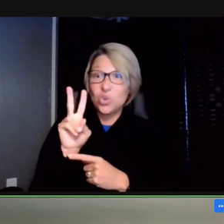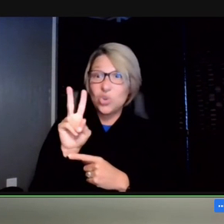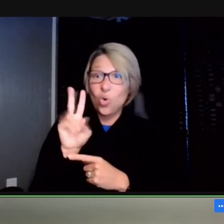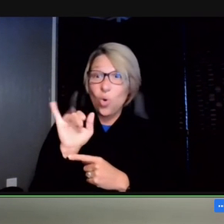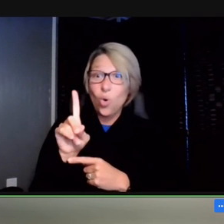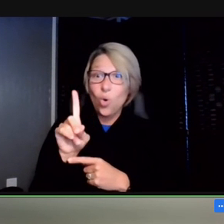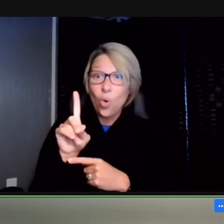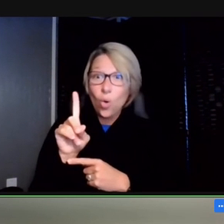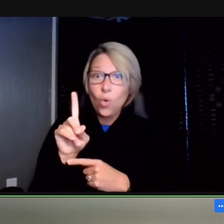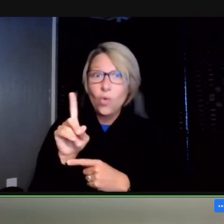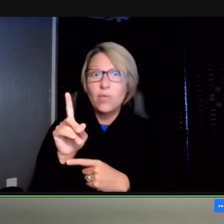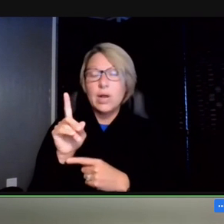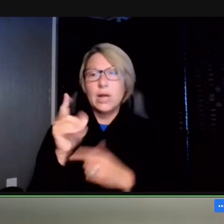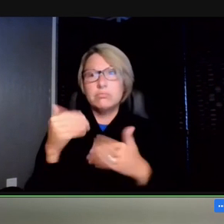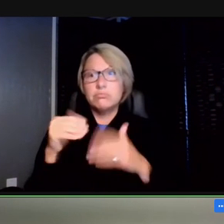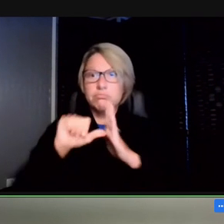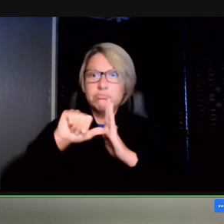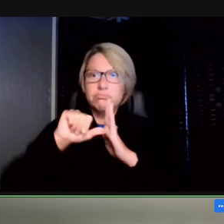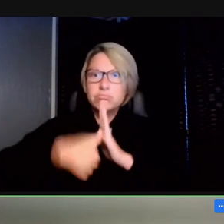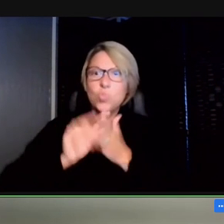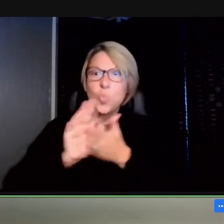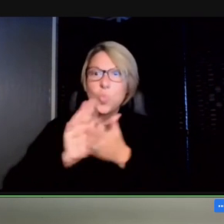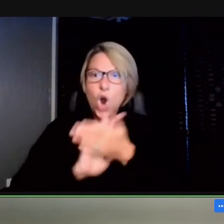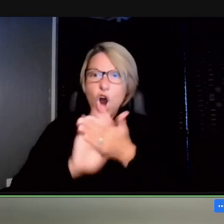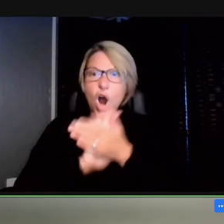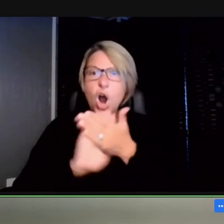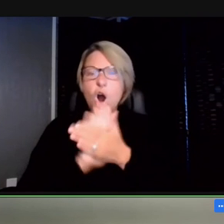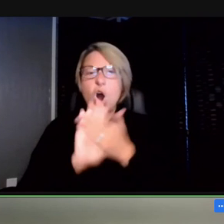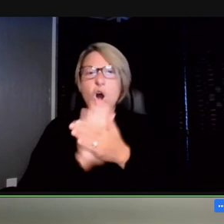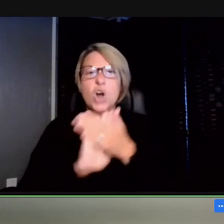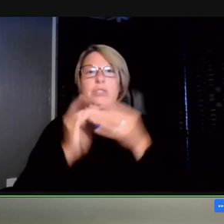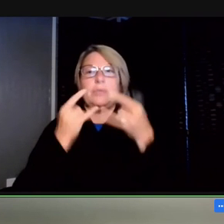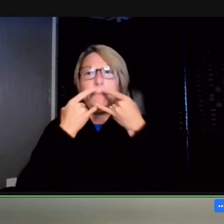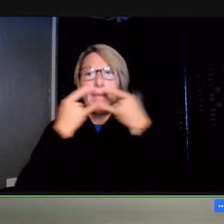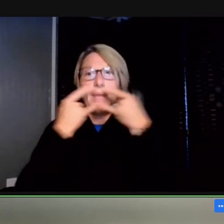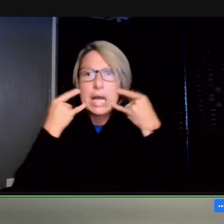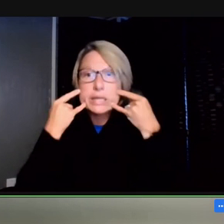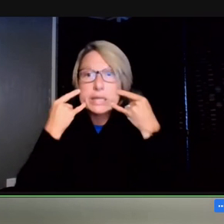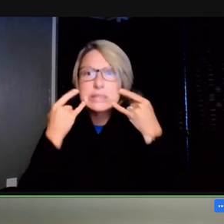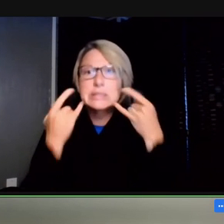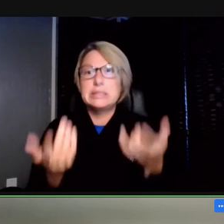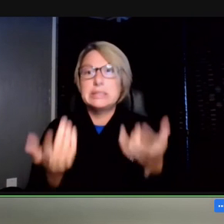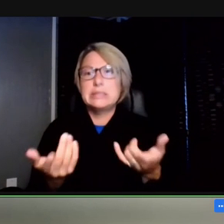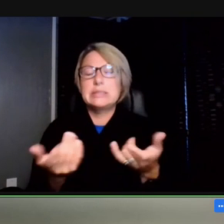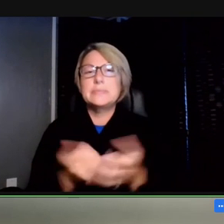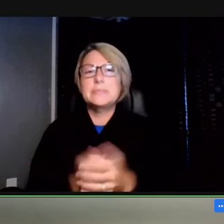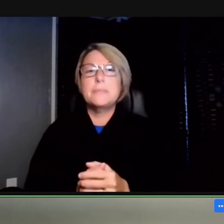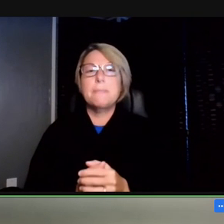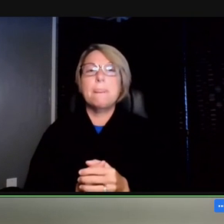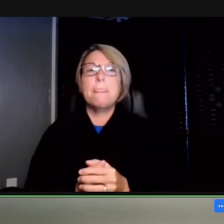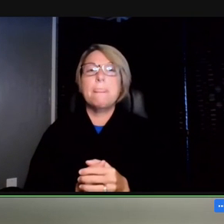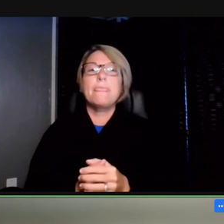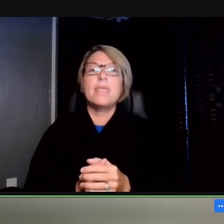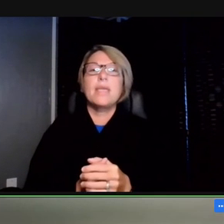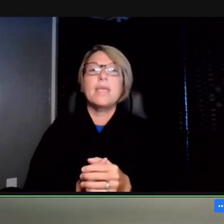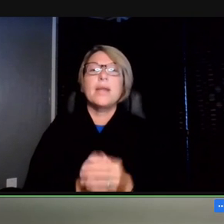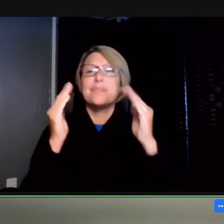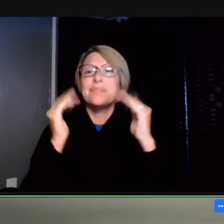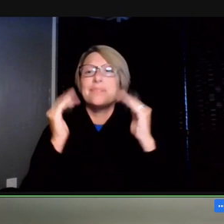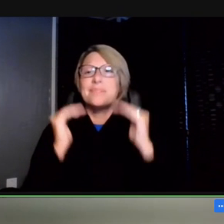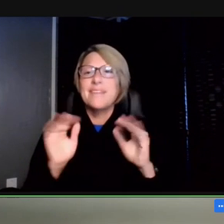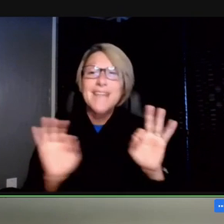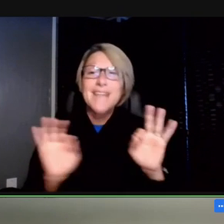on about washing hands, wearing a mask, etc. Then we go into the fashion, the